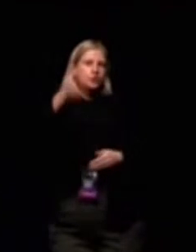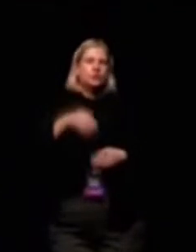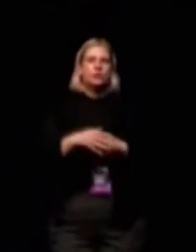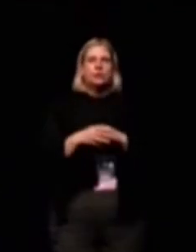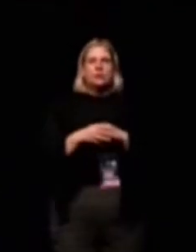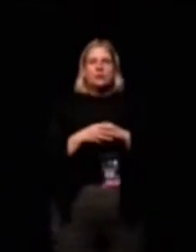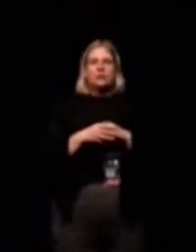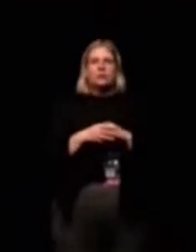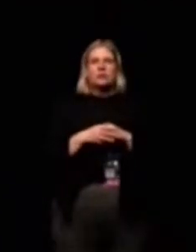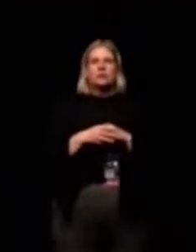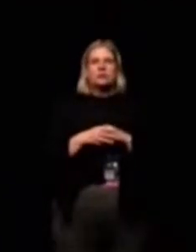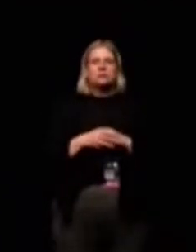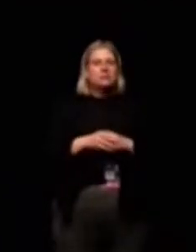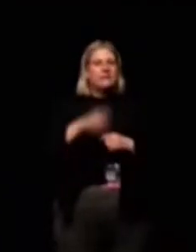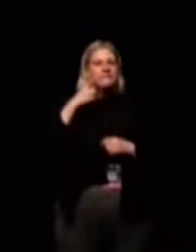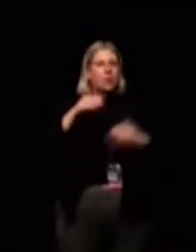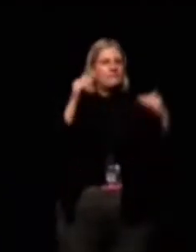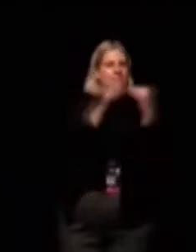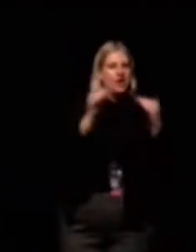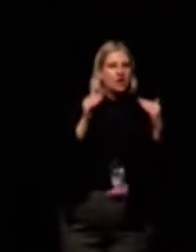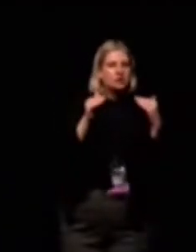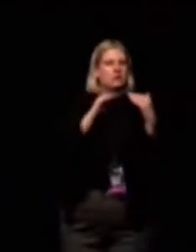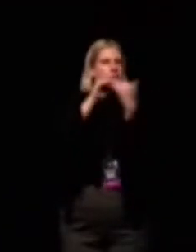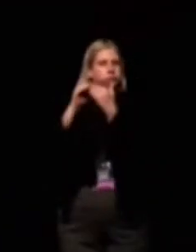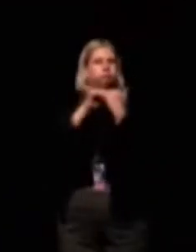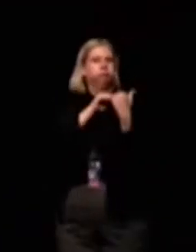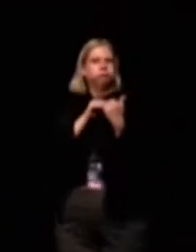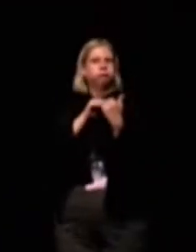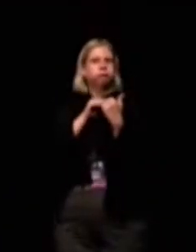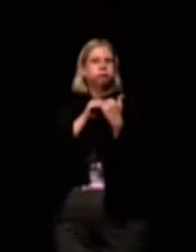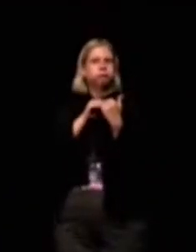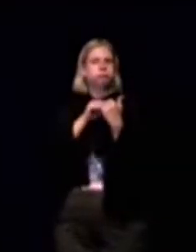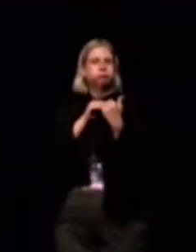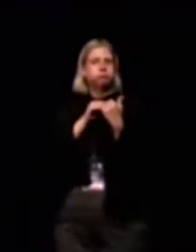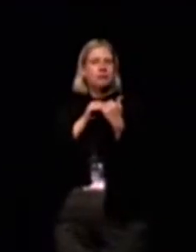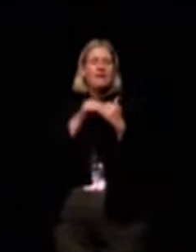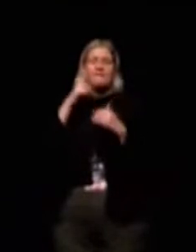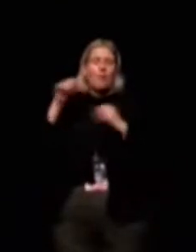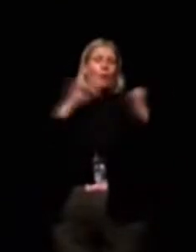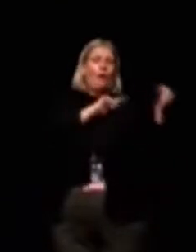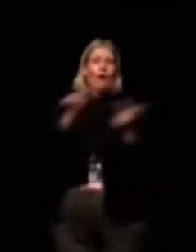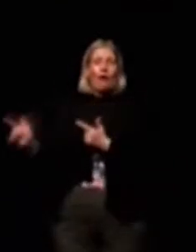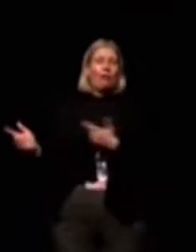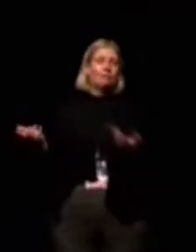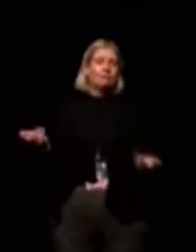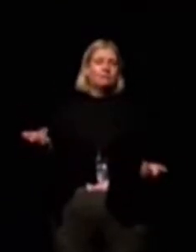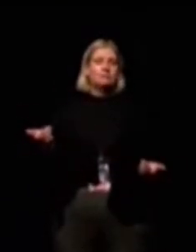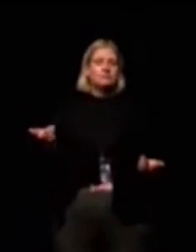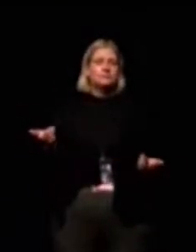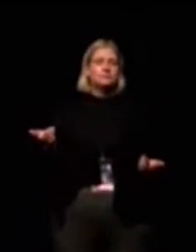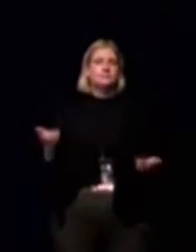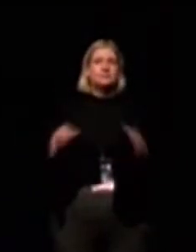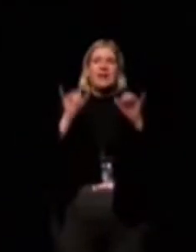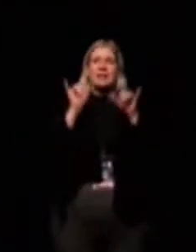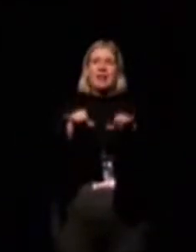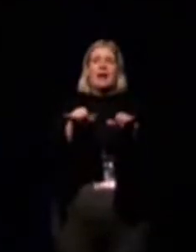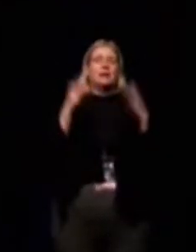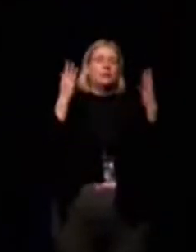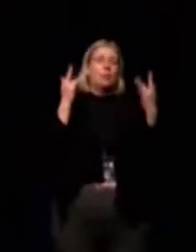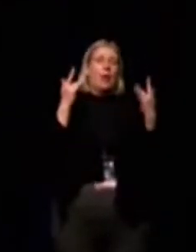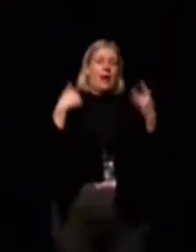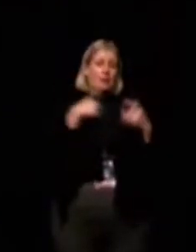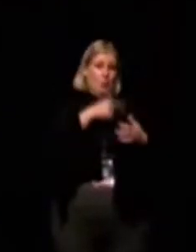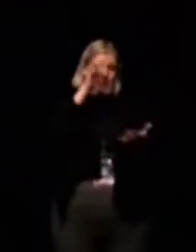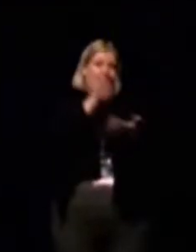beliefs of fairness and justice and equality and equity for all. And that is why we believe